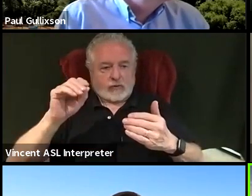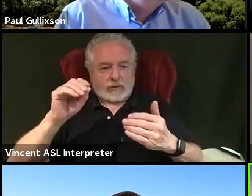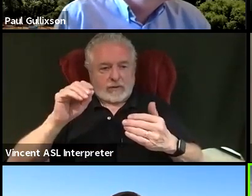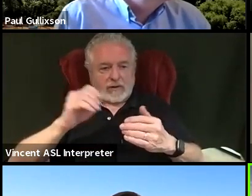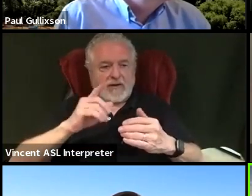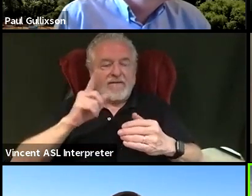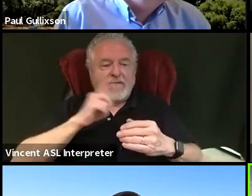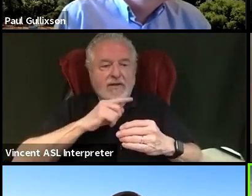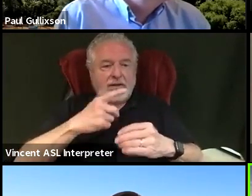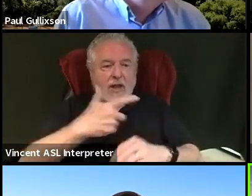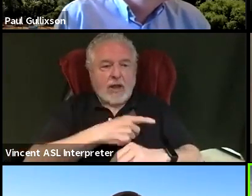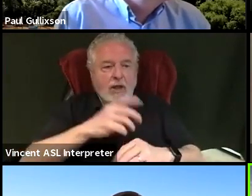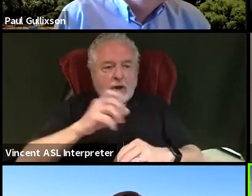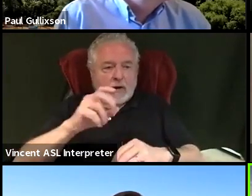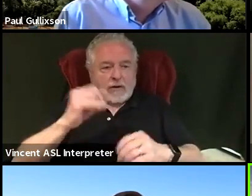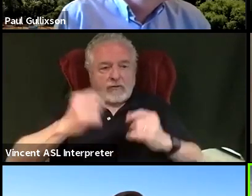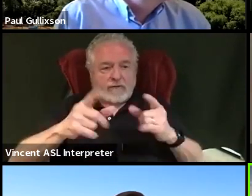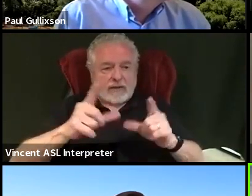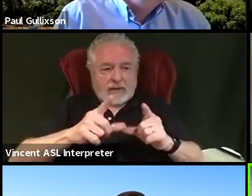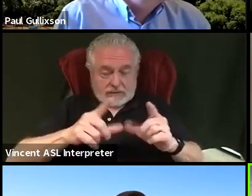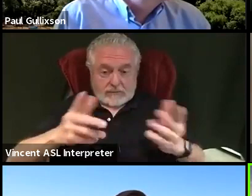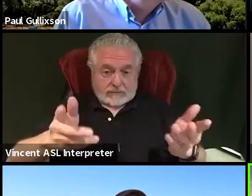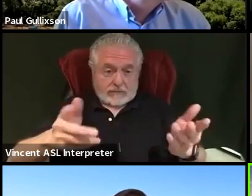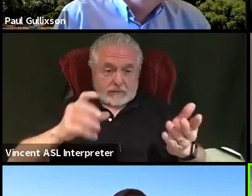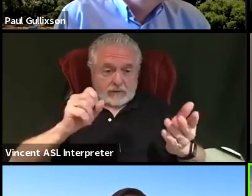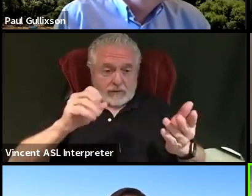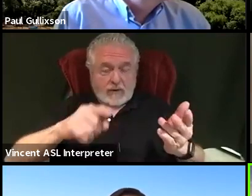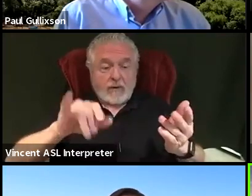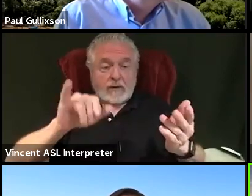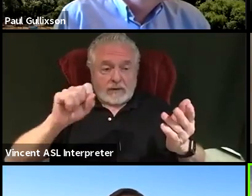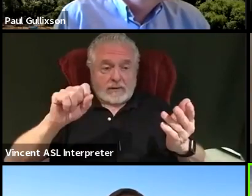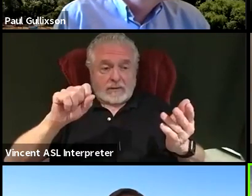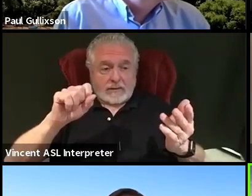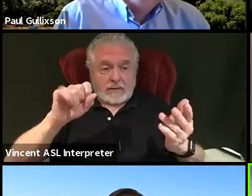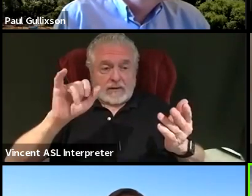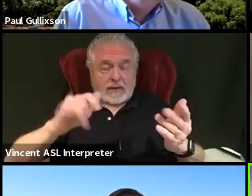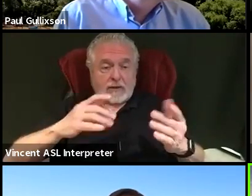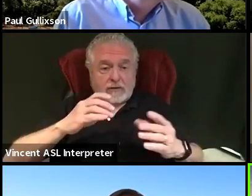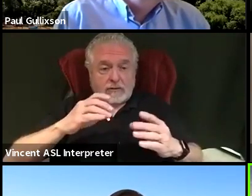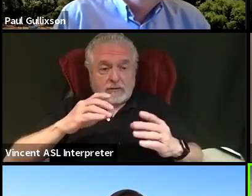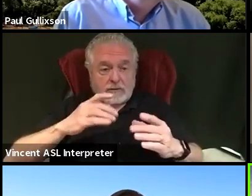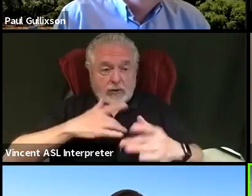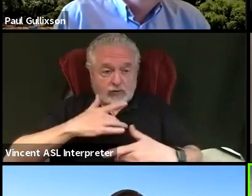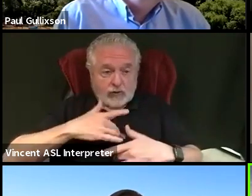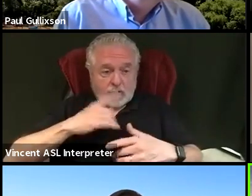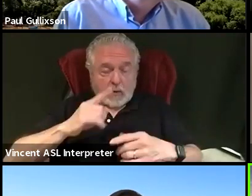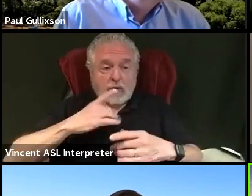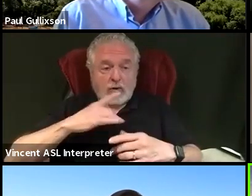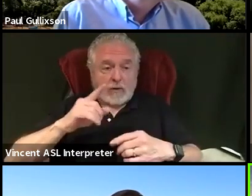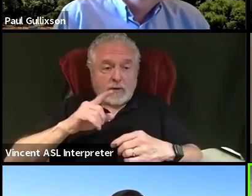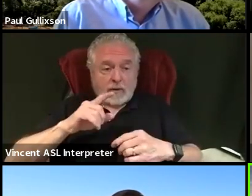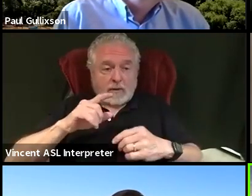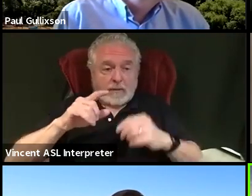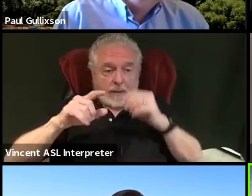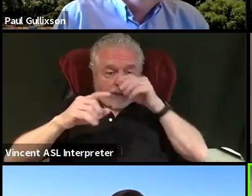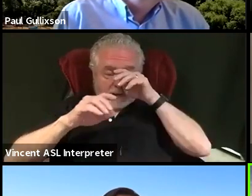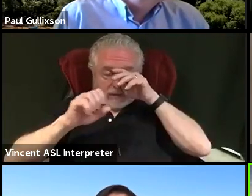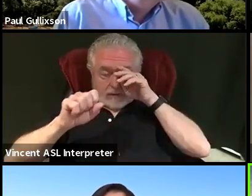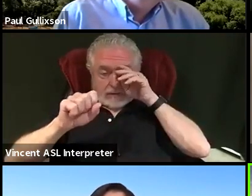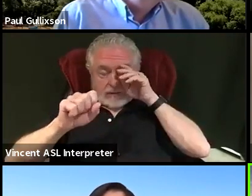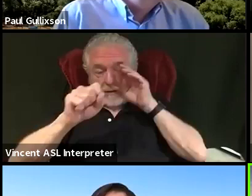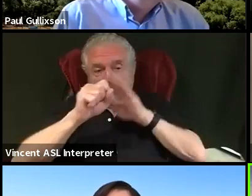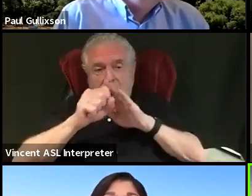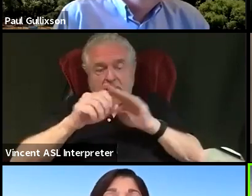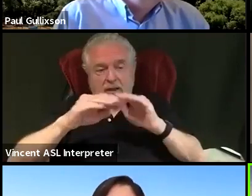fake the vaccination cards than the driver's license. And so there is that concern. And I think that is one of the concerns that's come up at the state level with